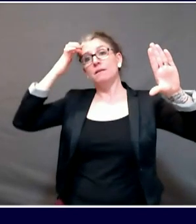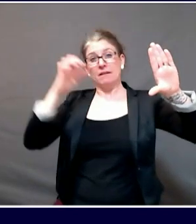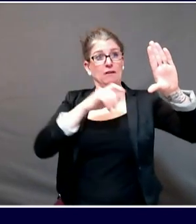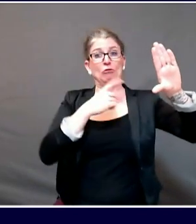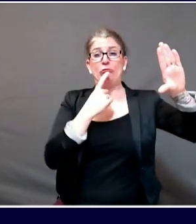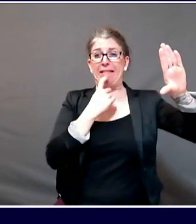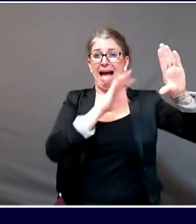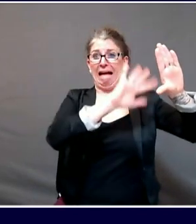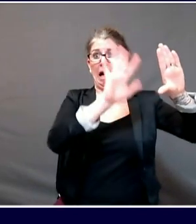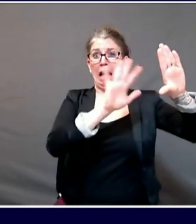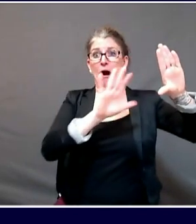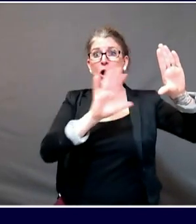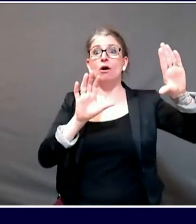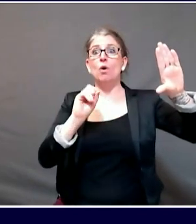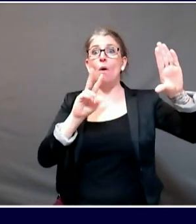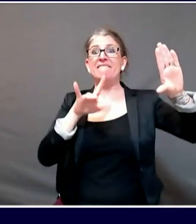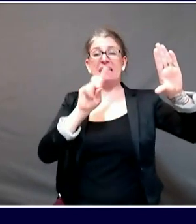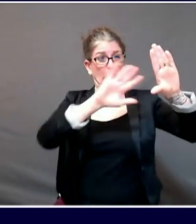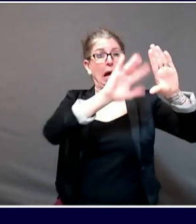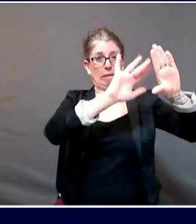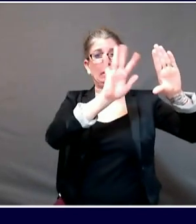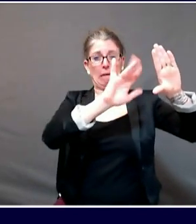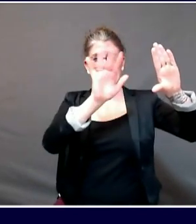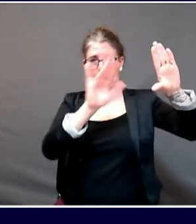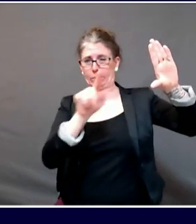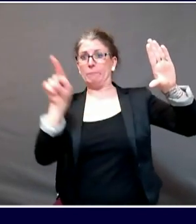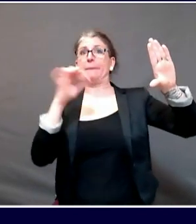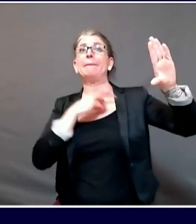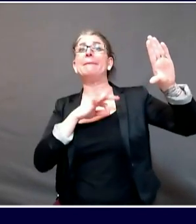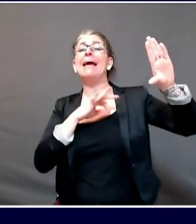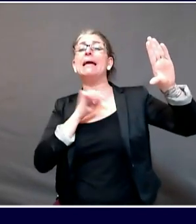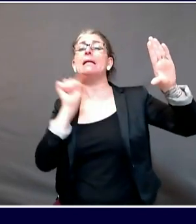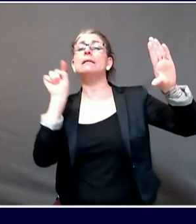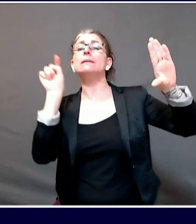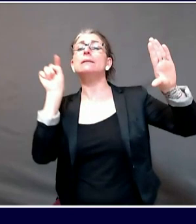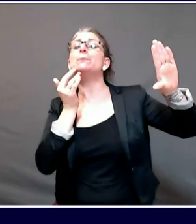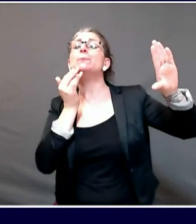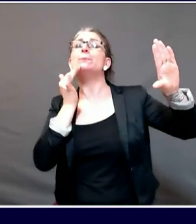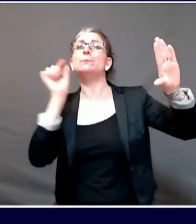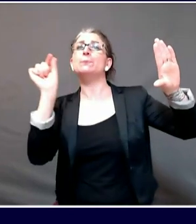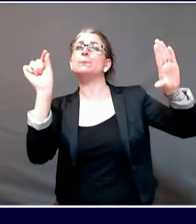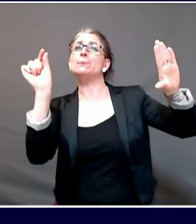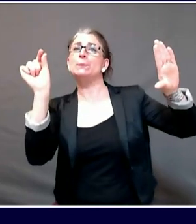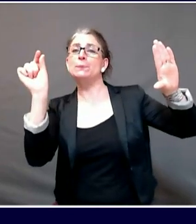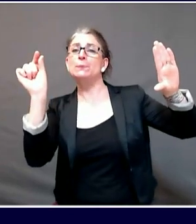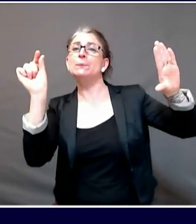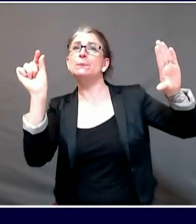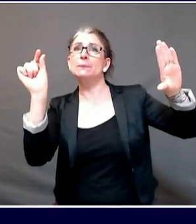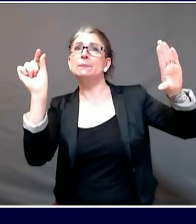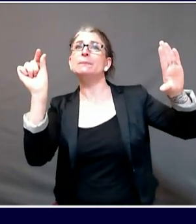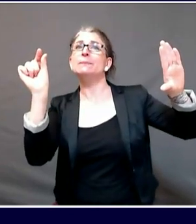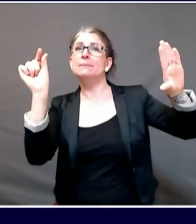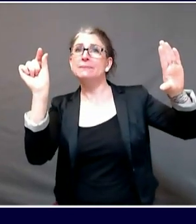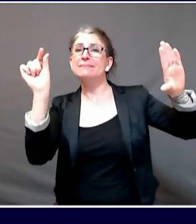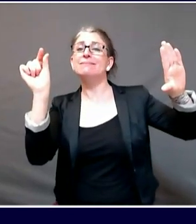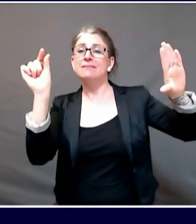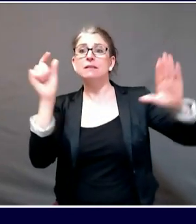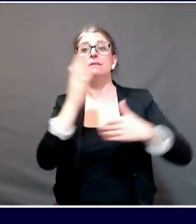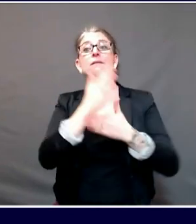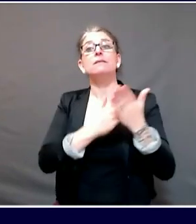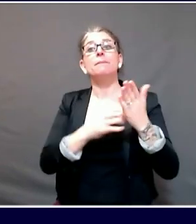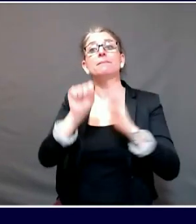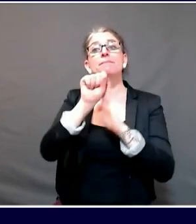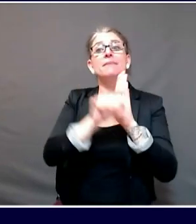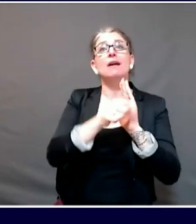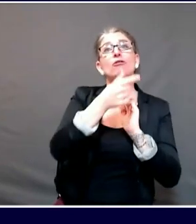to find new colors to denote how bad their situations are, Maine, even though our situation is bad, is not